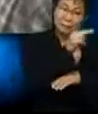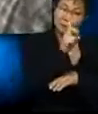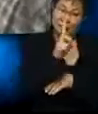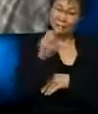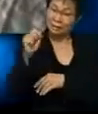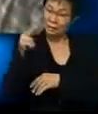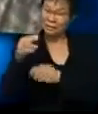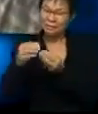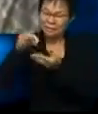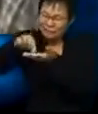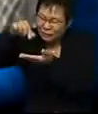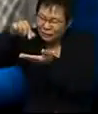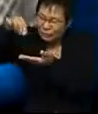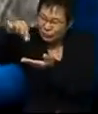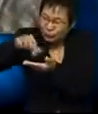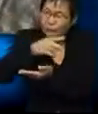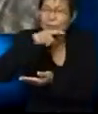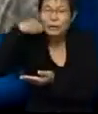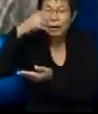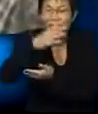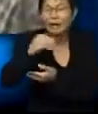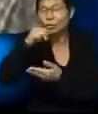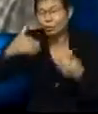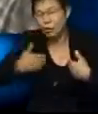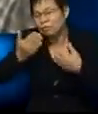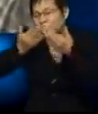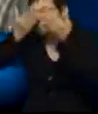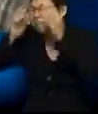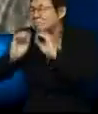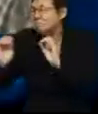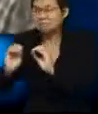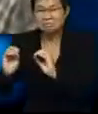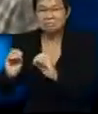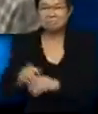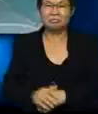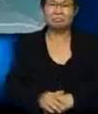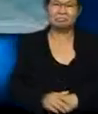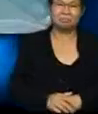Sand is grainy, dry, and doesn't have any smell.